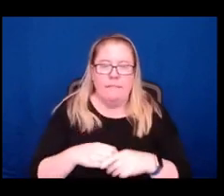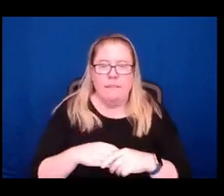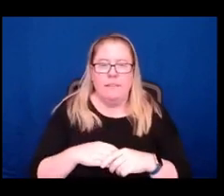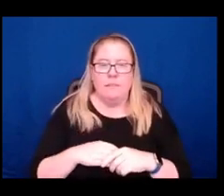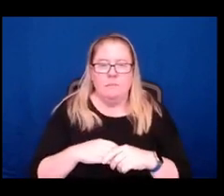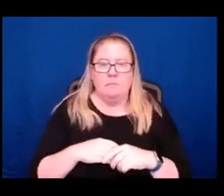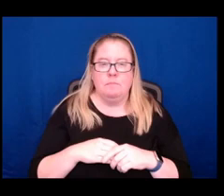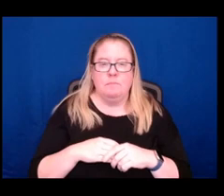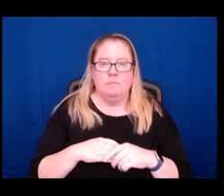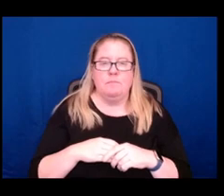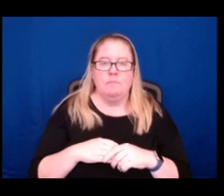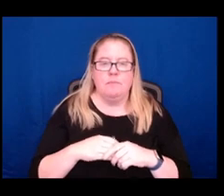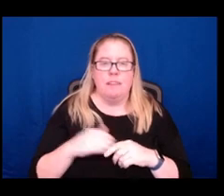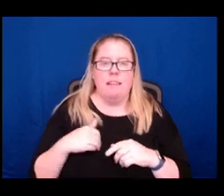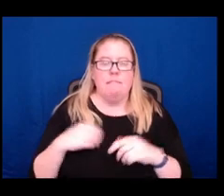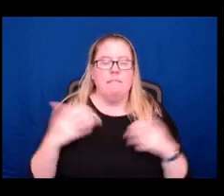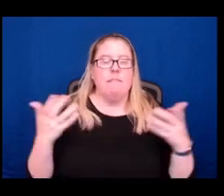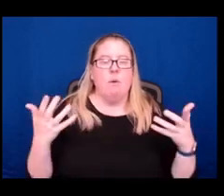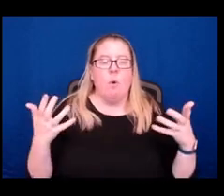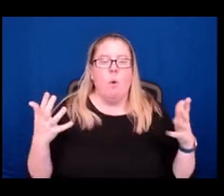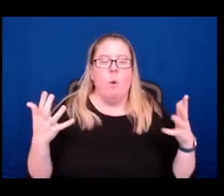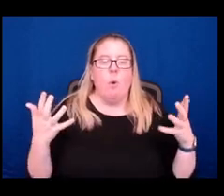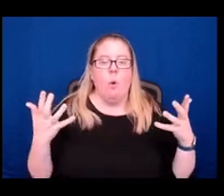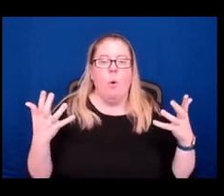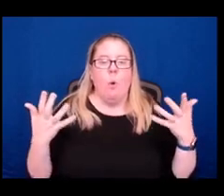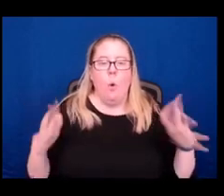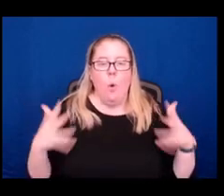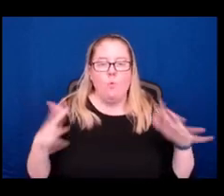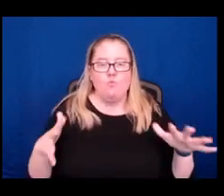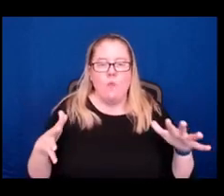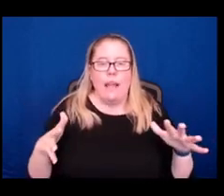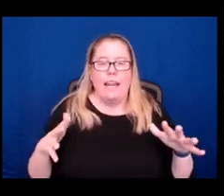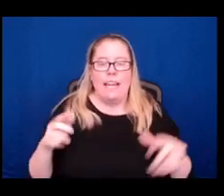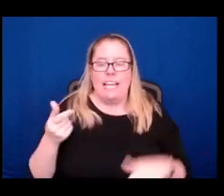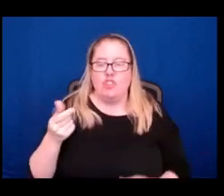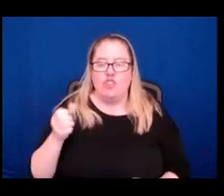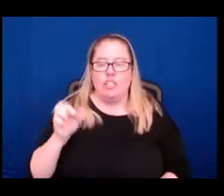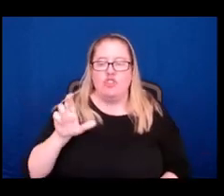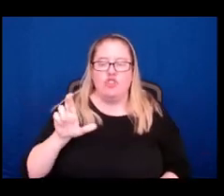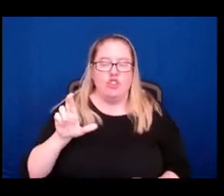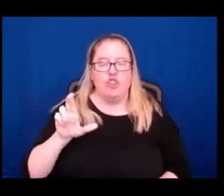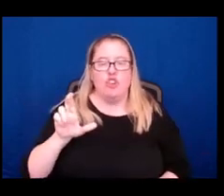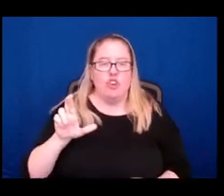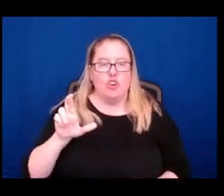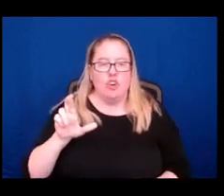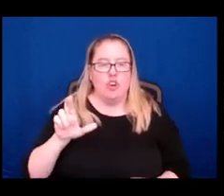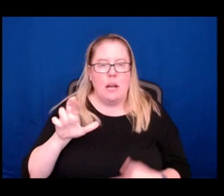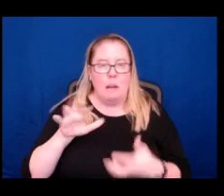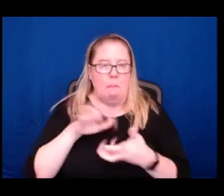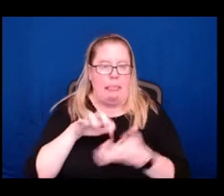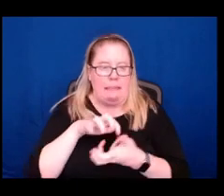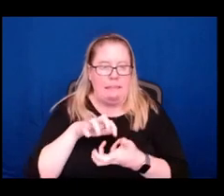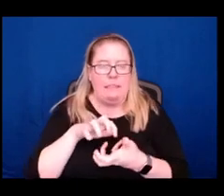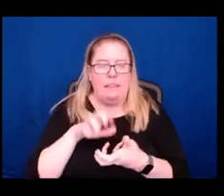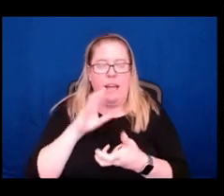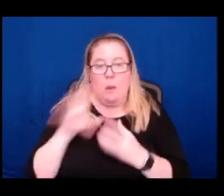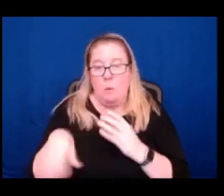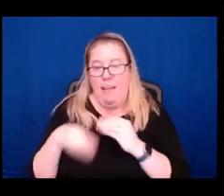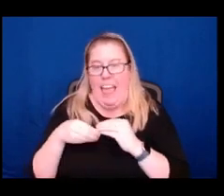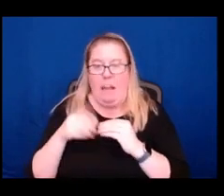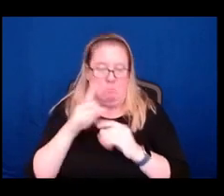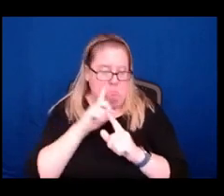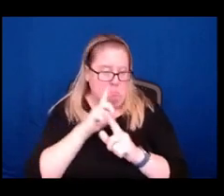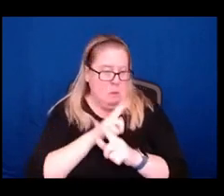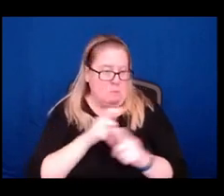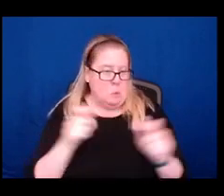already blended ginger that I'm going to add. This is optional. You do not have